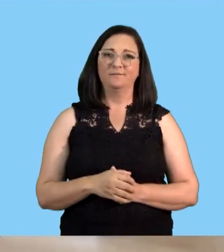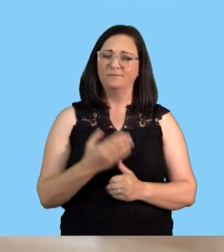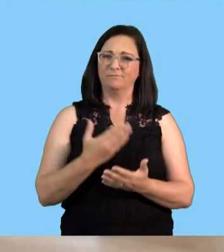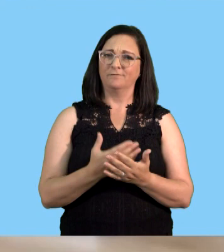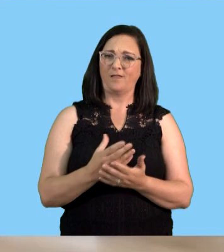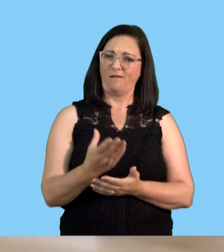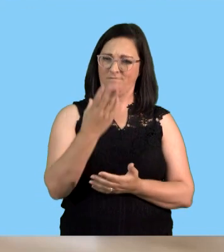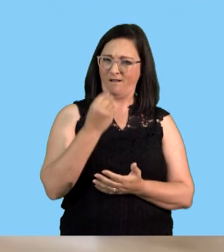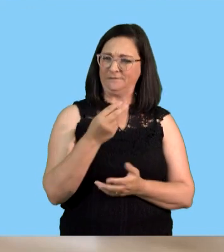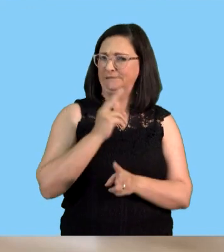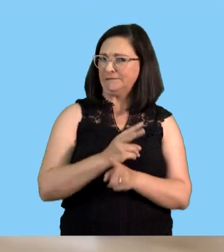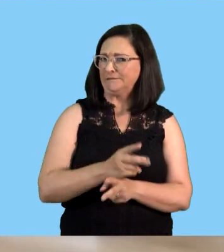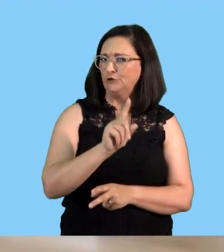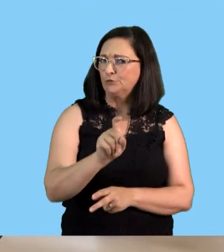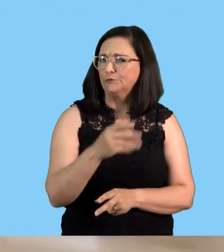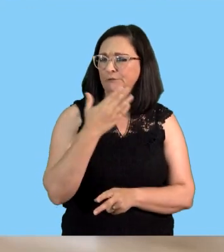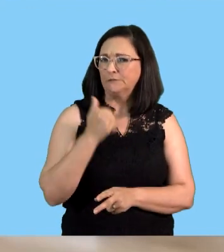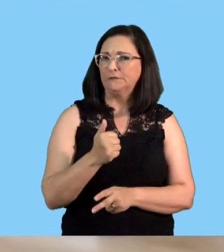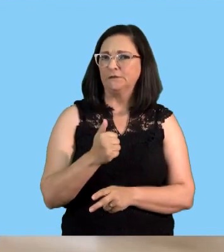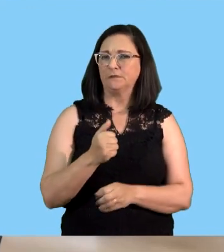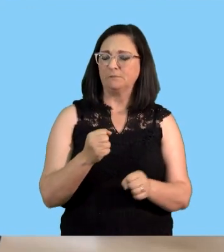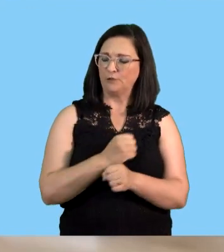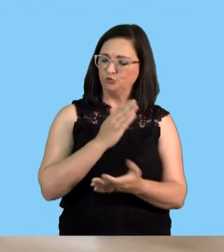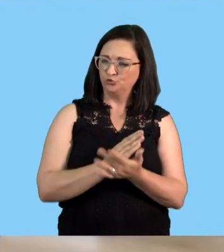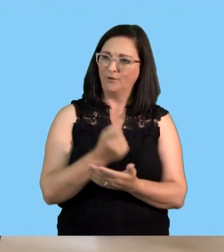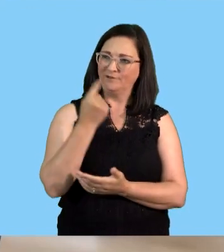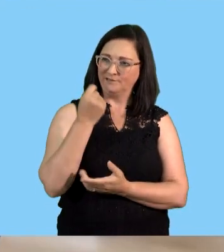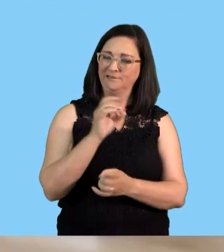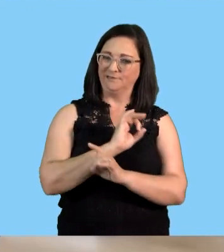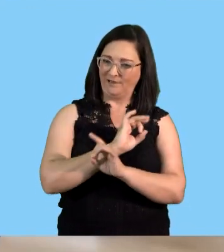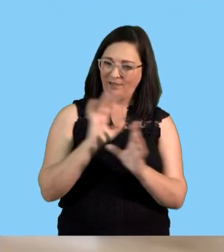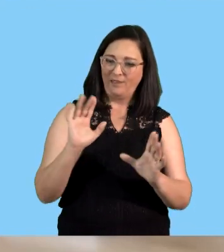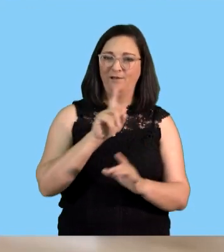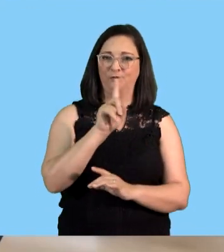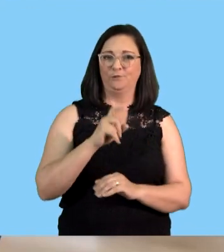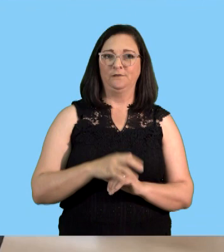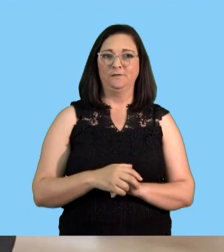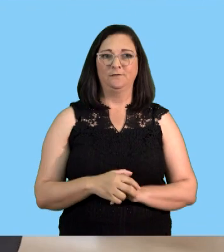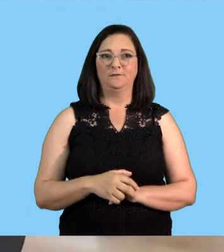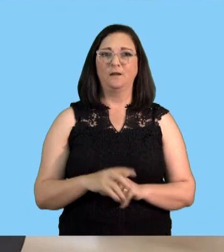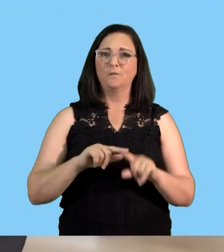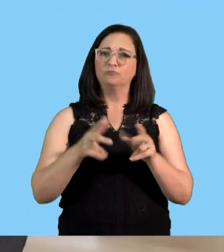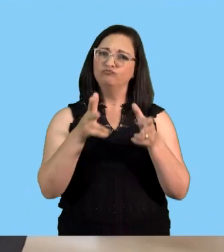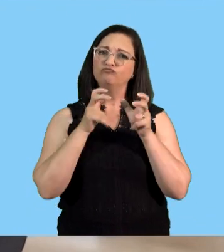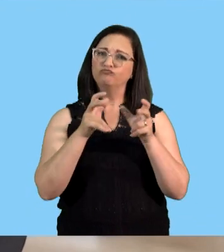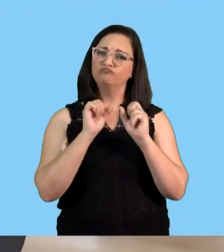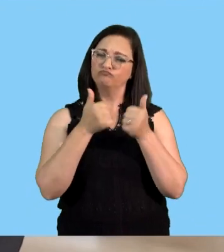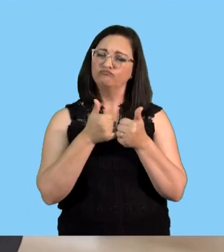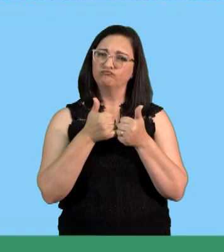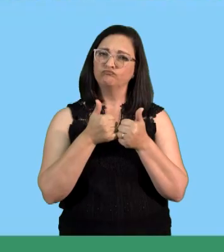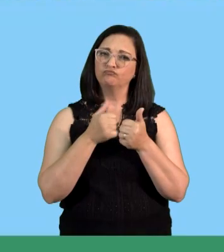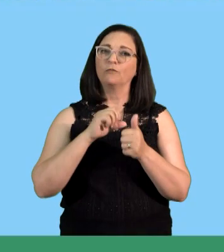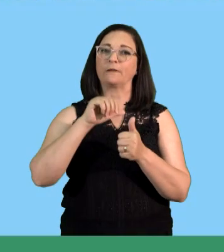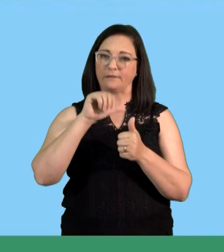asking me to rephrase the question, or asking the interviewer to rephrase the question as an interviewee. So listen carefully to the